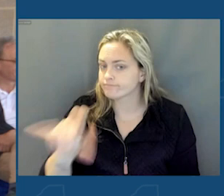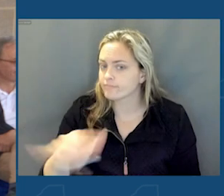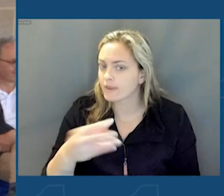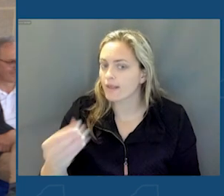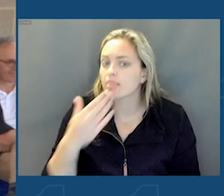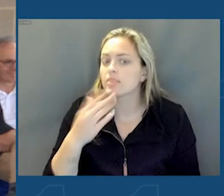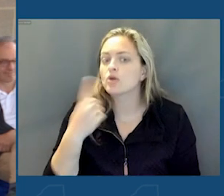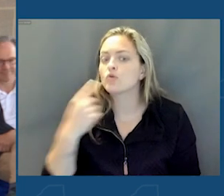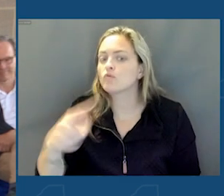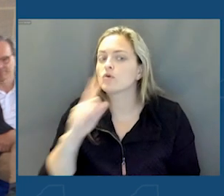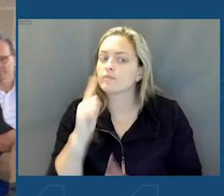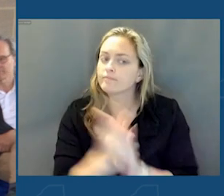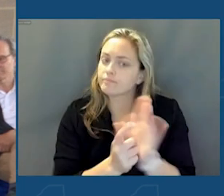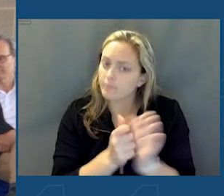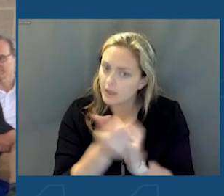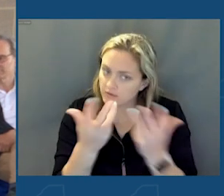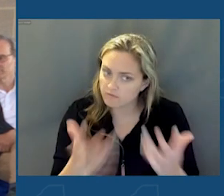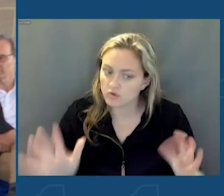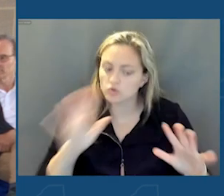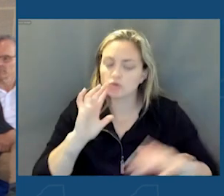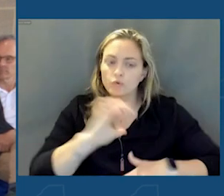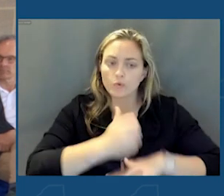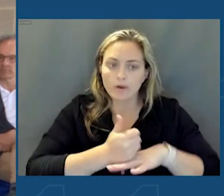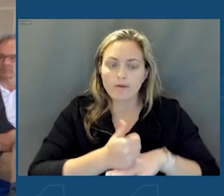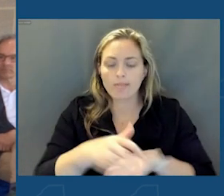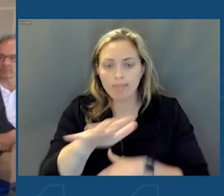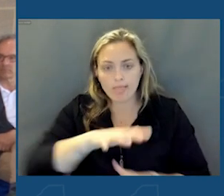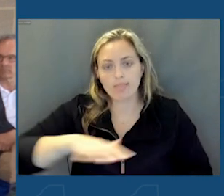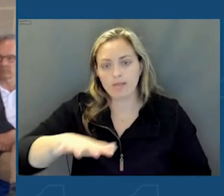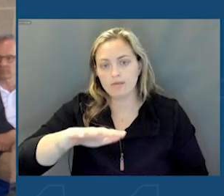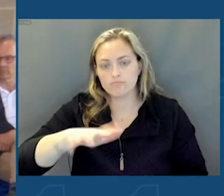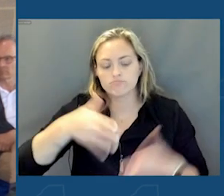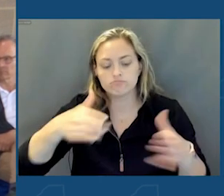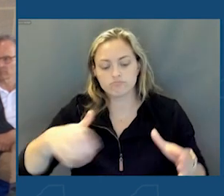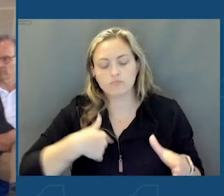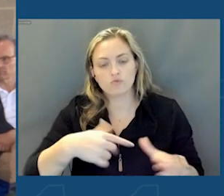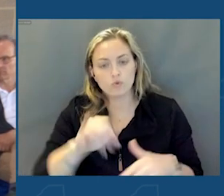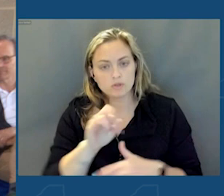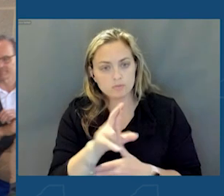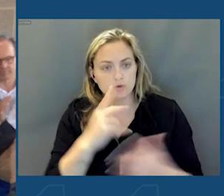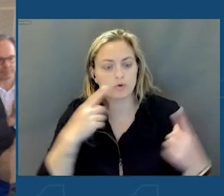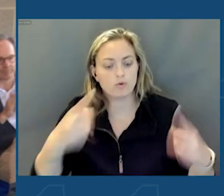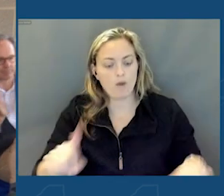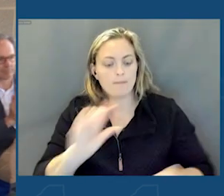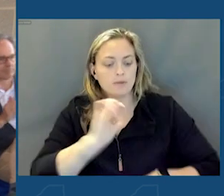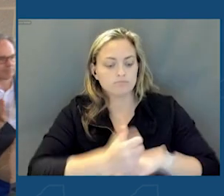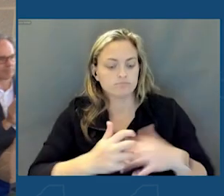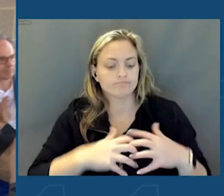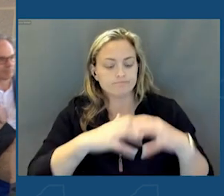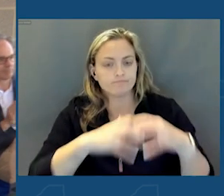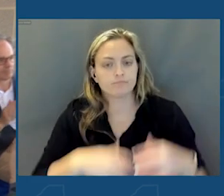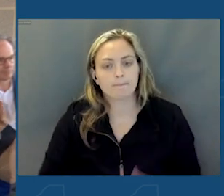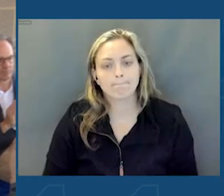that legislation passed that created the land that allowed the cemetery to be placed.